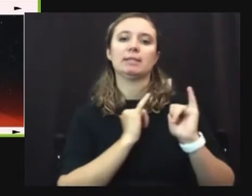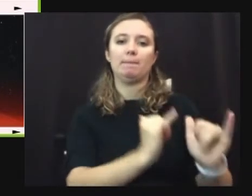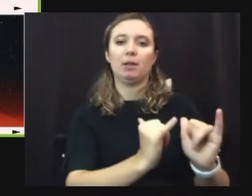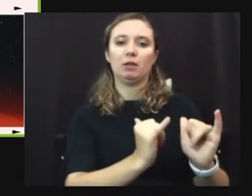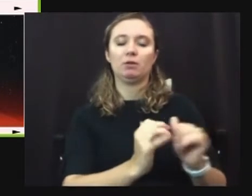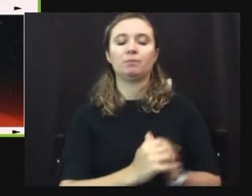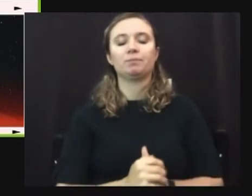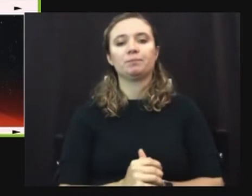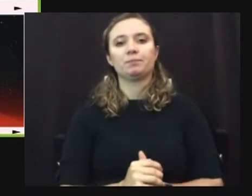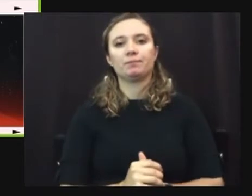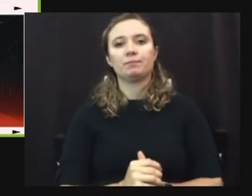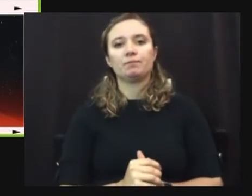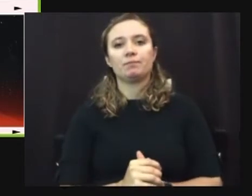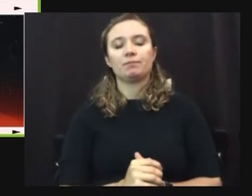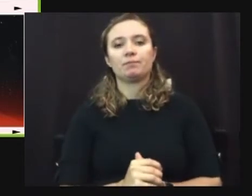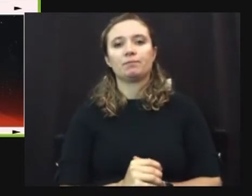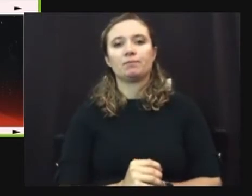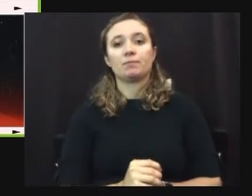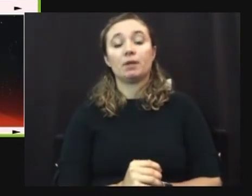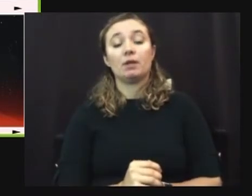And